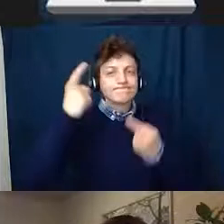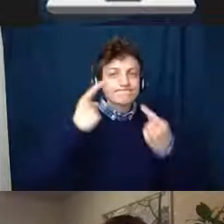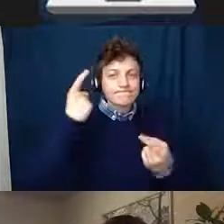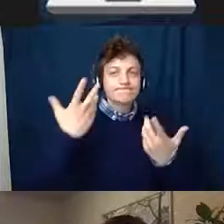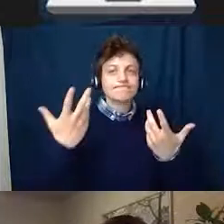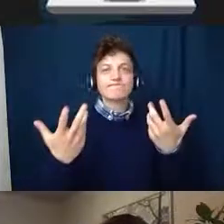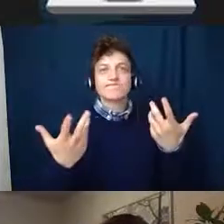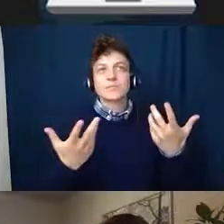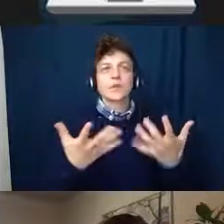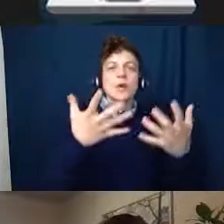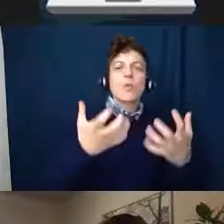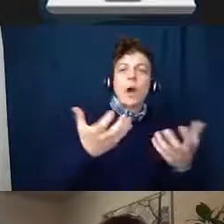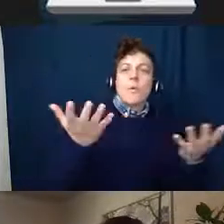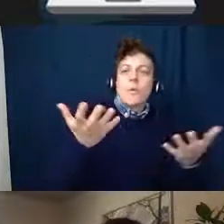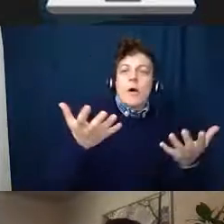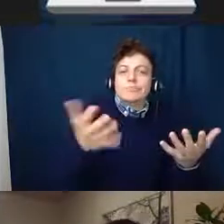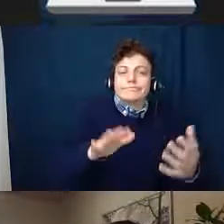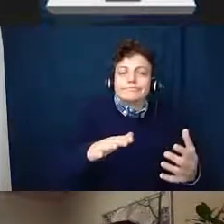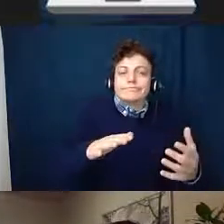they want happening in their own community.